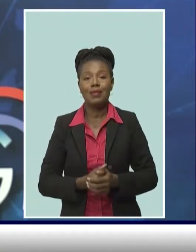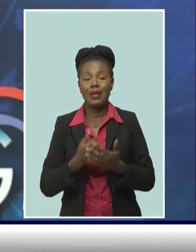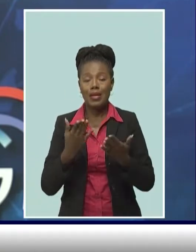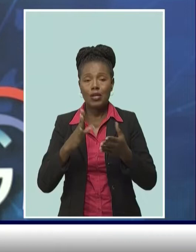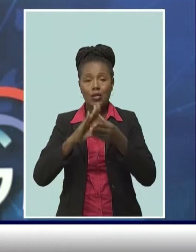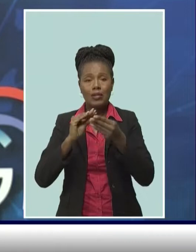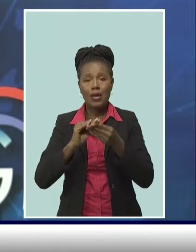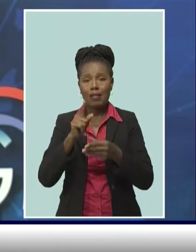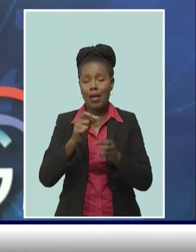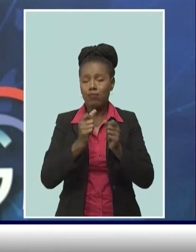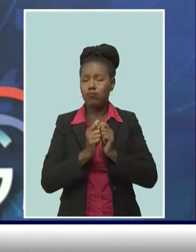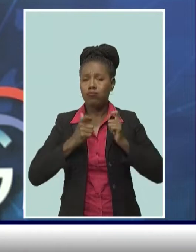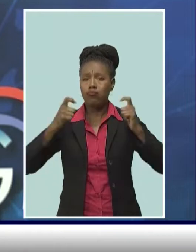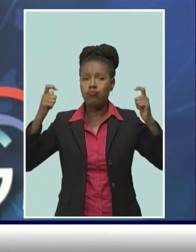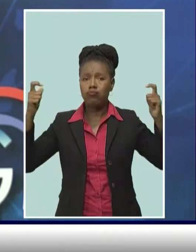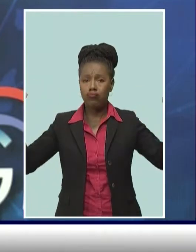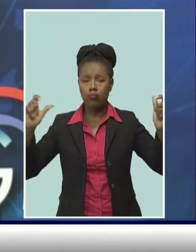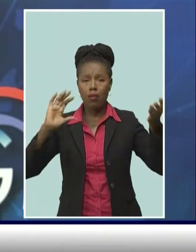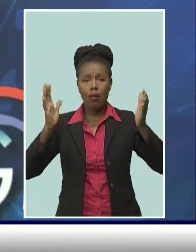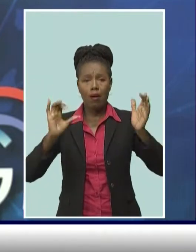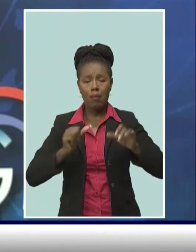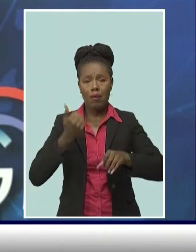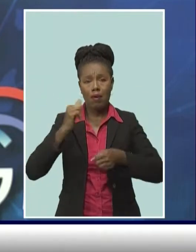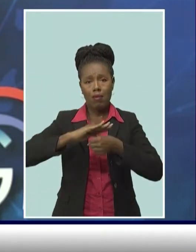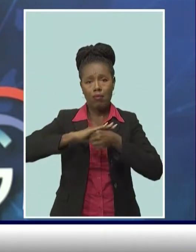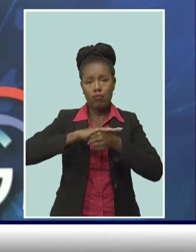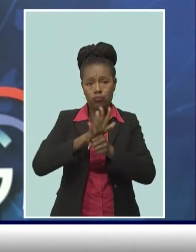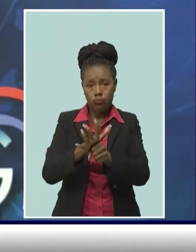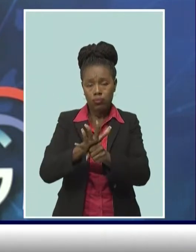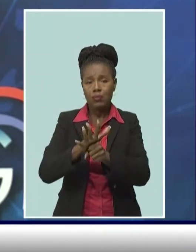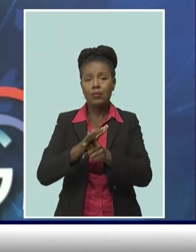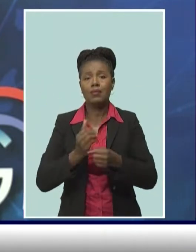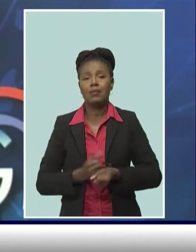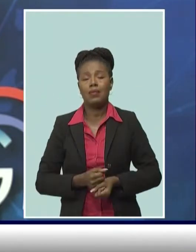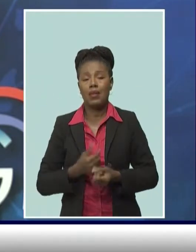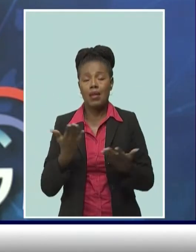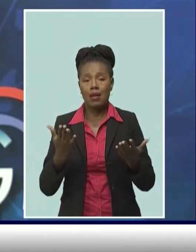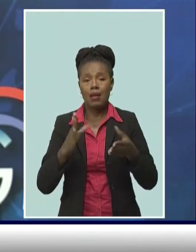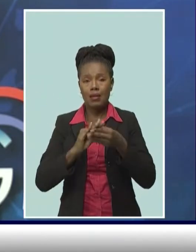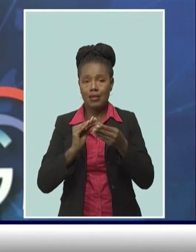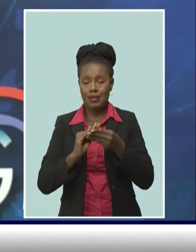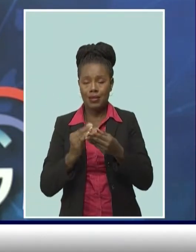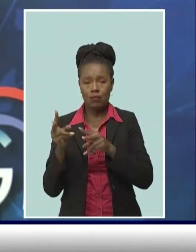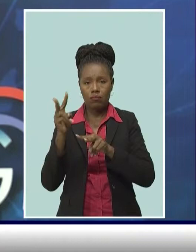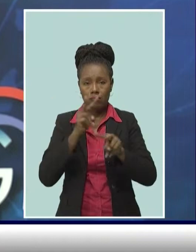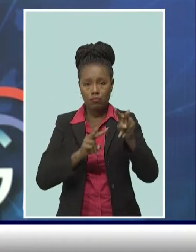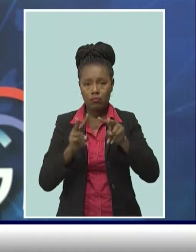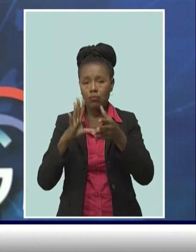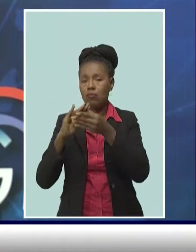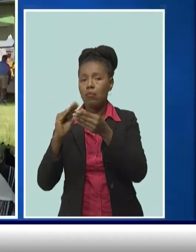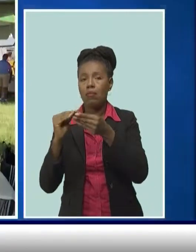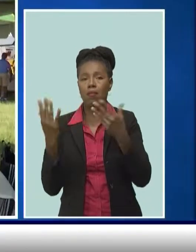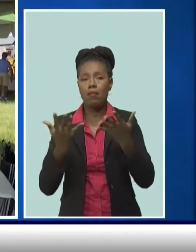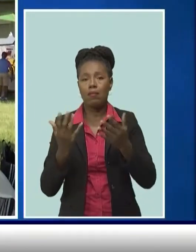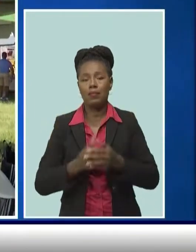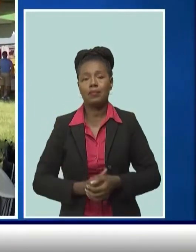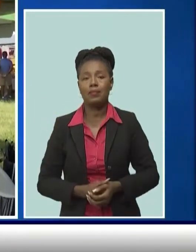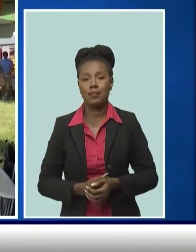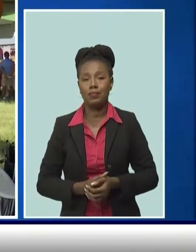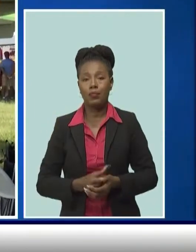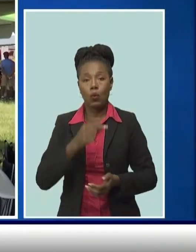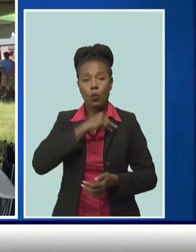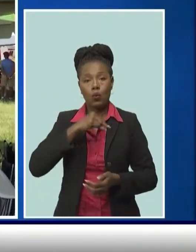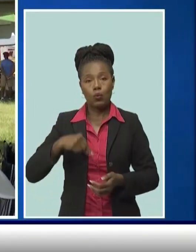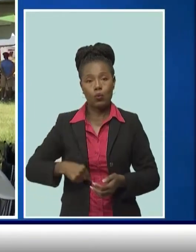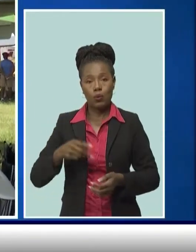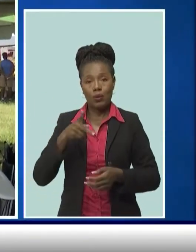one of the largest since the onset of the COVID-19 pandemic. Rihanna Phillips visited the venue. Queen's Park in Bridgetown